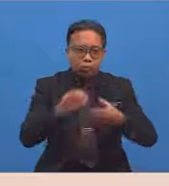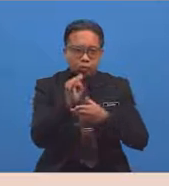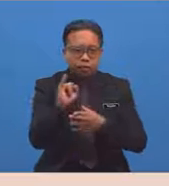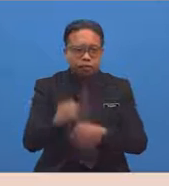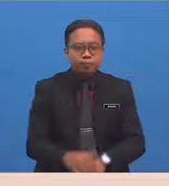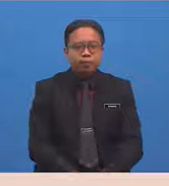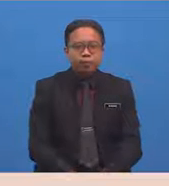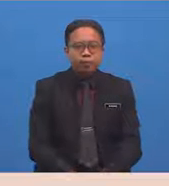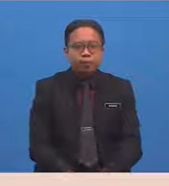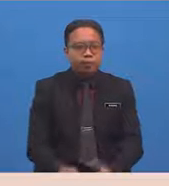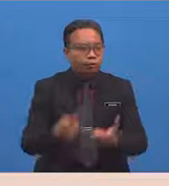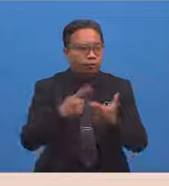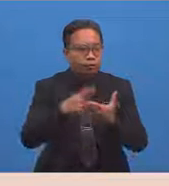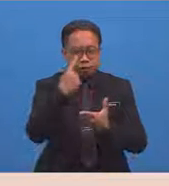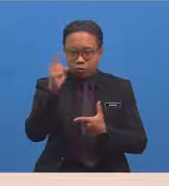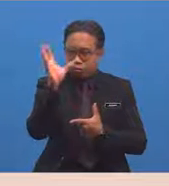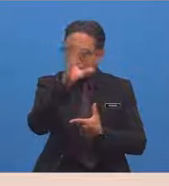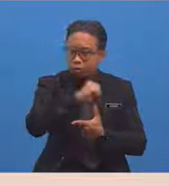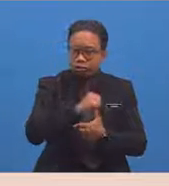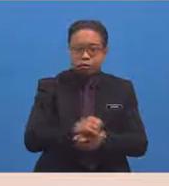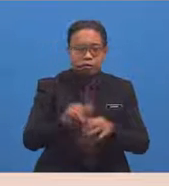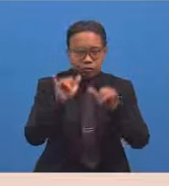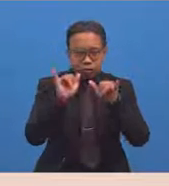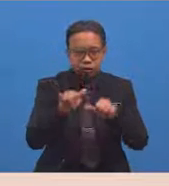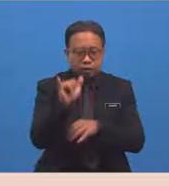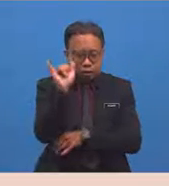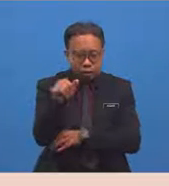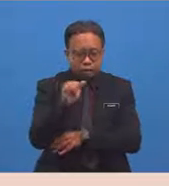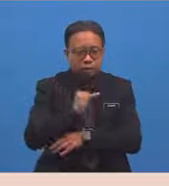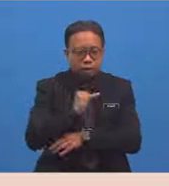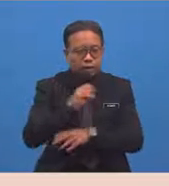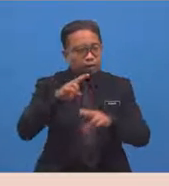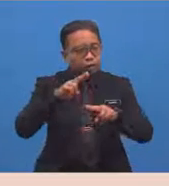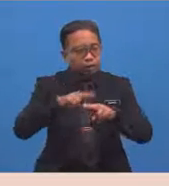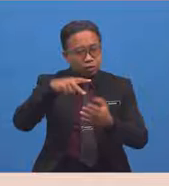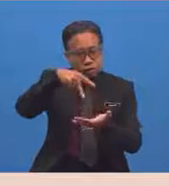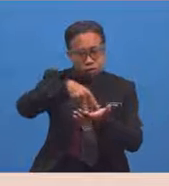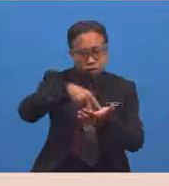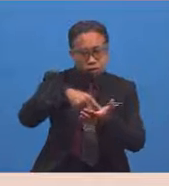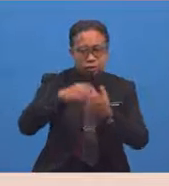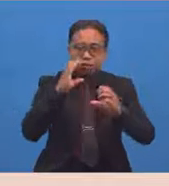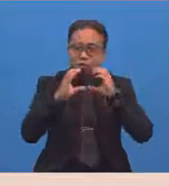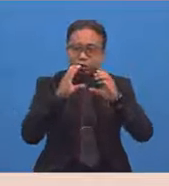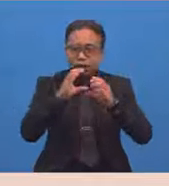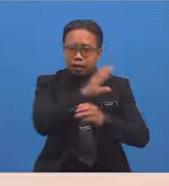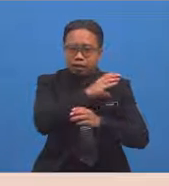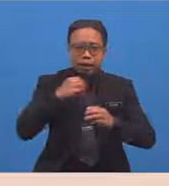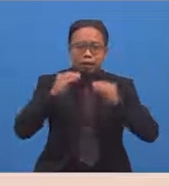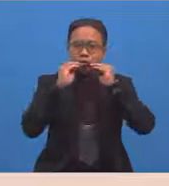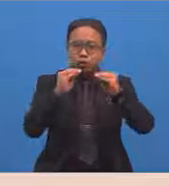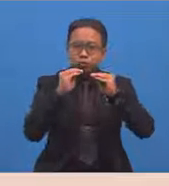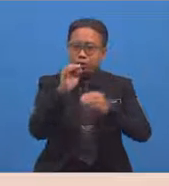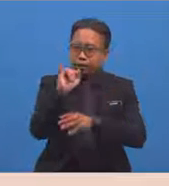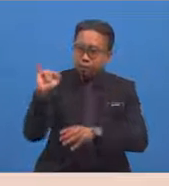about 5 seconds to guess. Yes, I am standing, talking, and teaching.